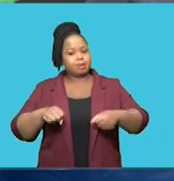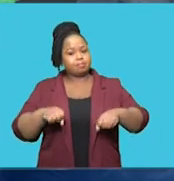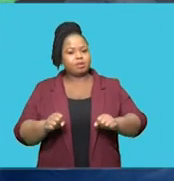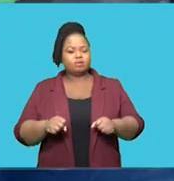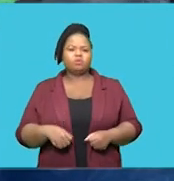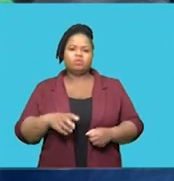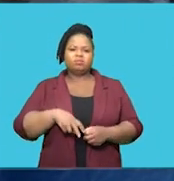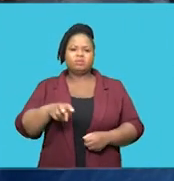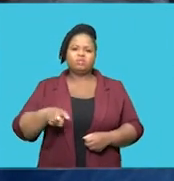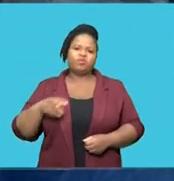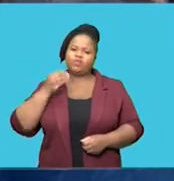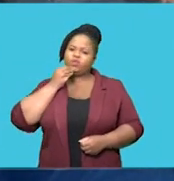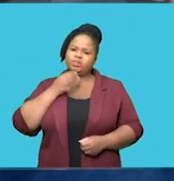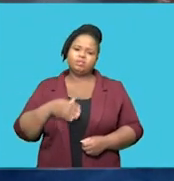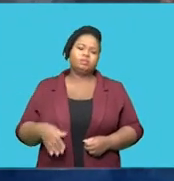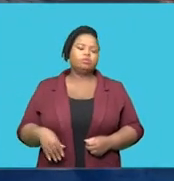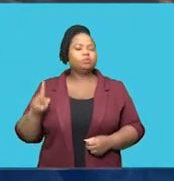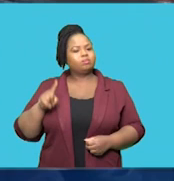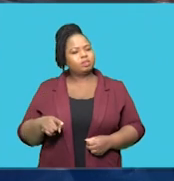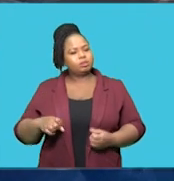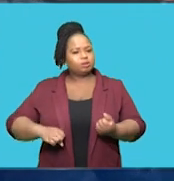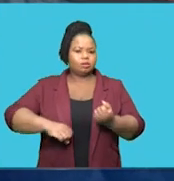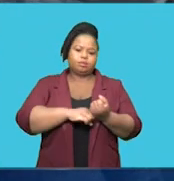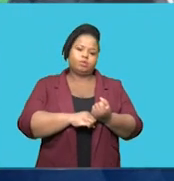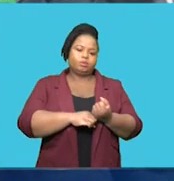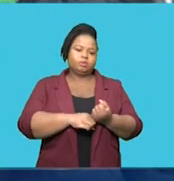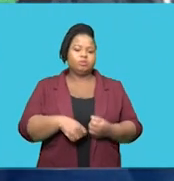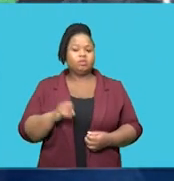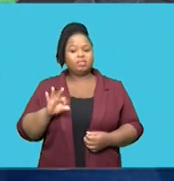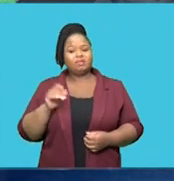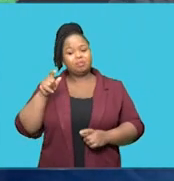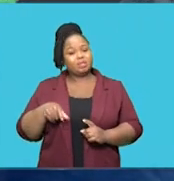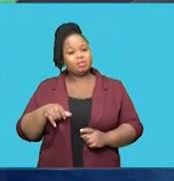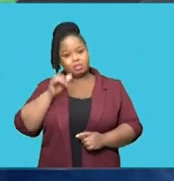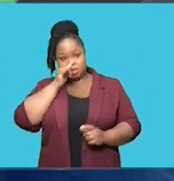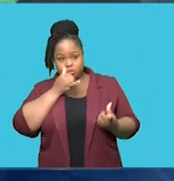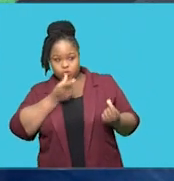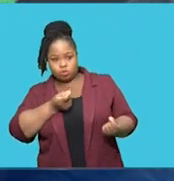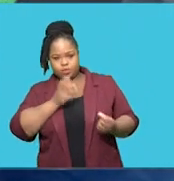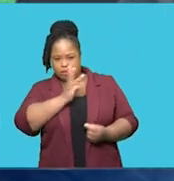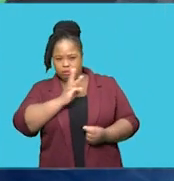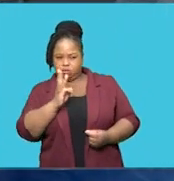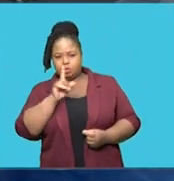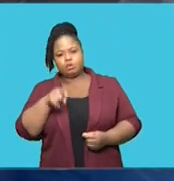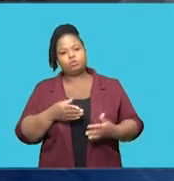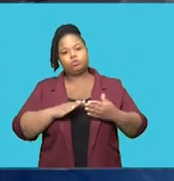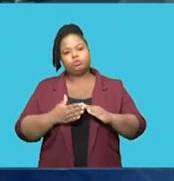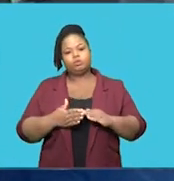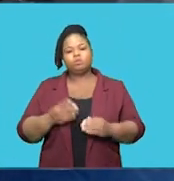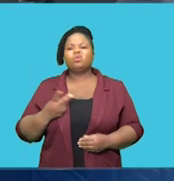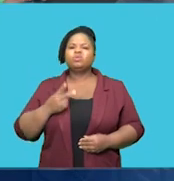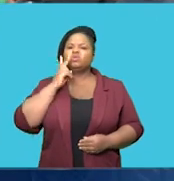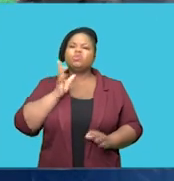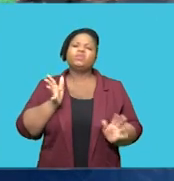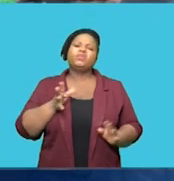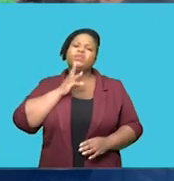zidiliva nani zixhaswe, zisapothwe, uma khona umuntu ogangayo ake sikhuzeni njengomphakathi and sikubonile